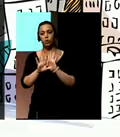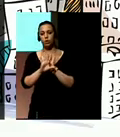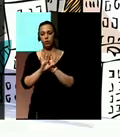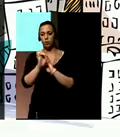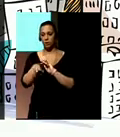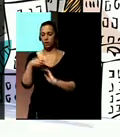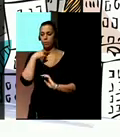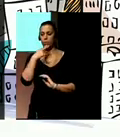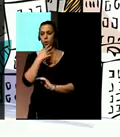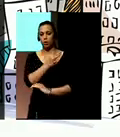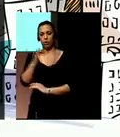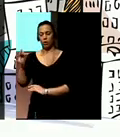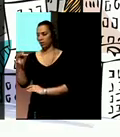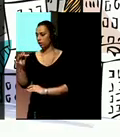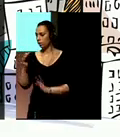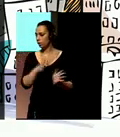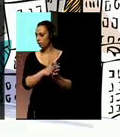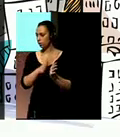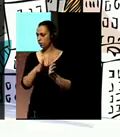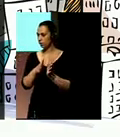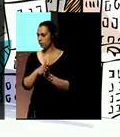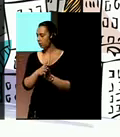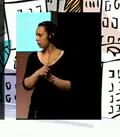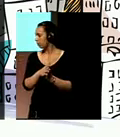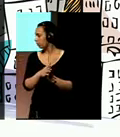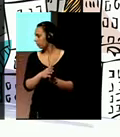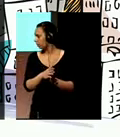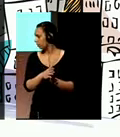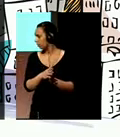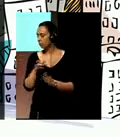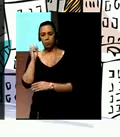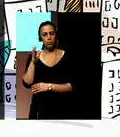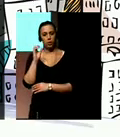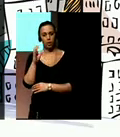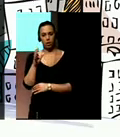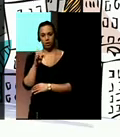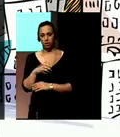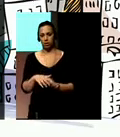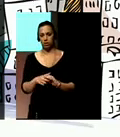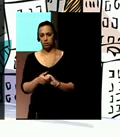We continue with the speech